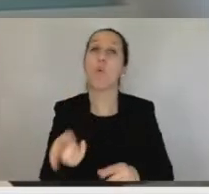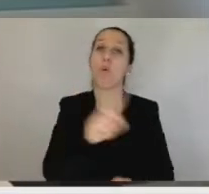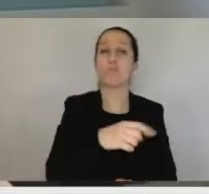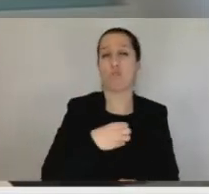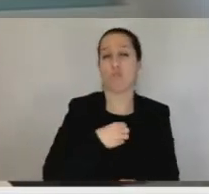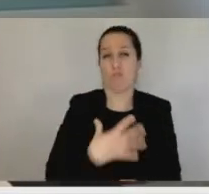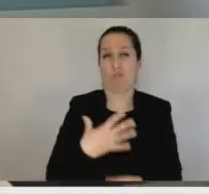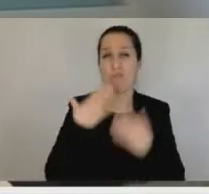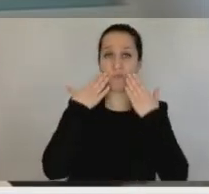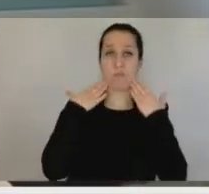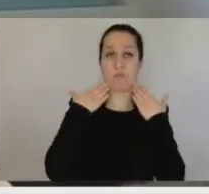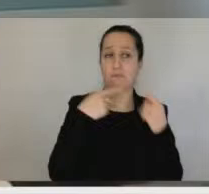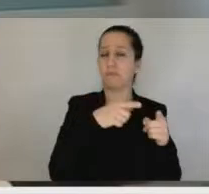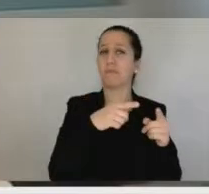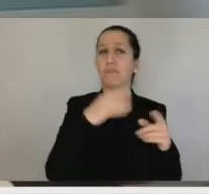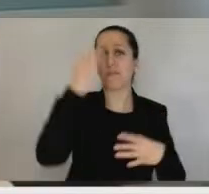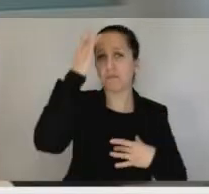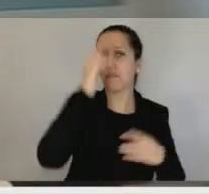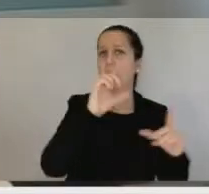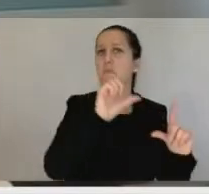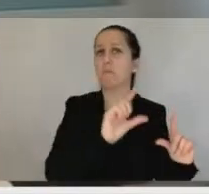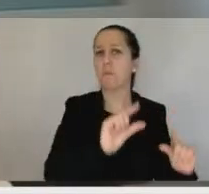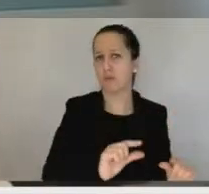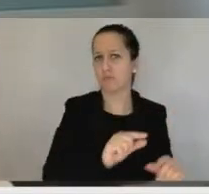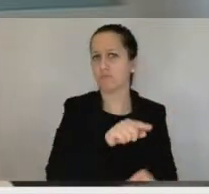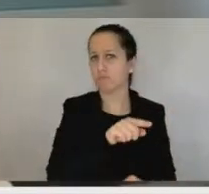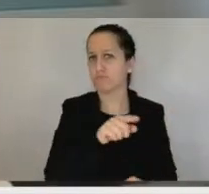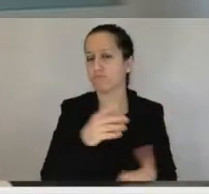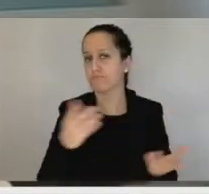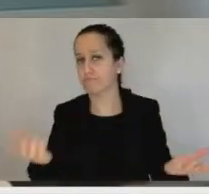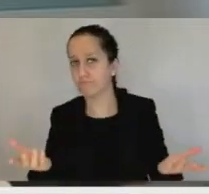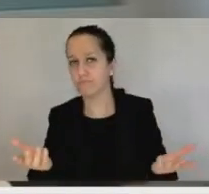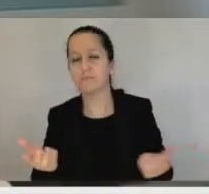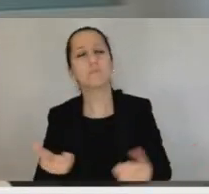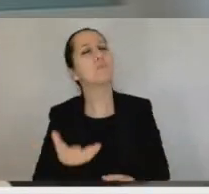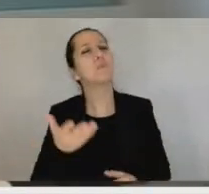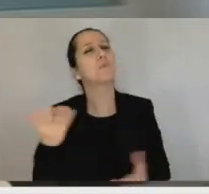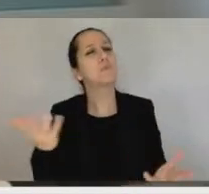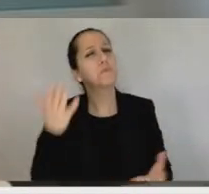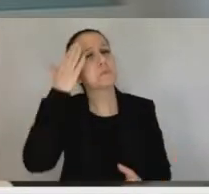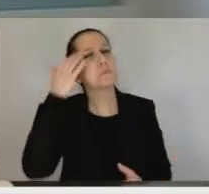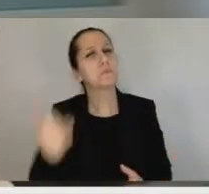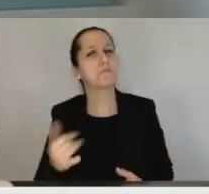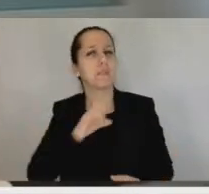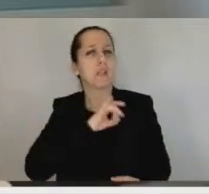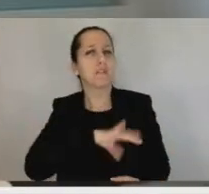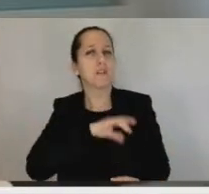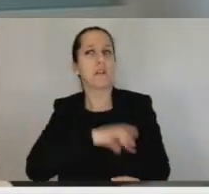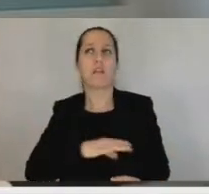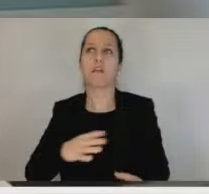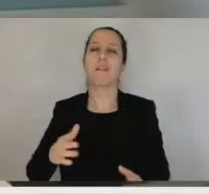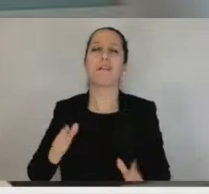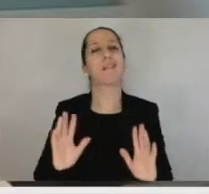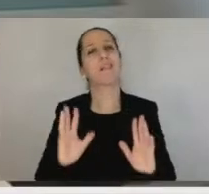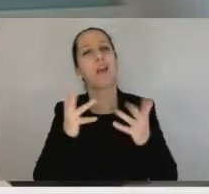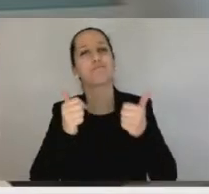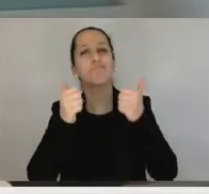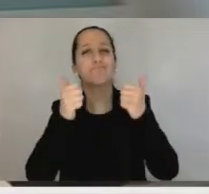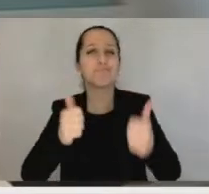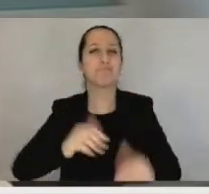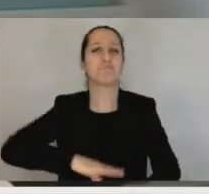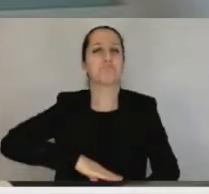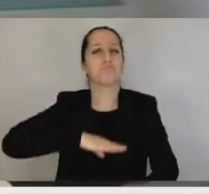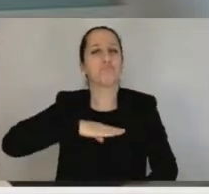got such good life? Because the Gini coefficient in Chile is very high. It's not that Chile